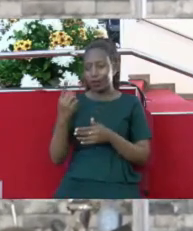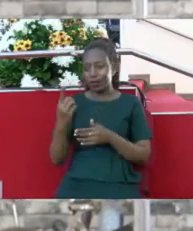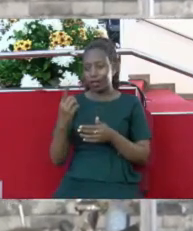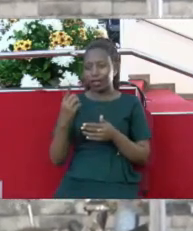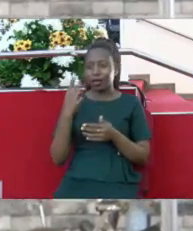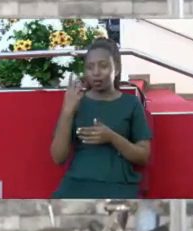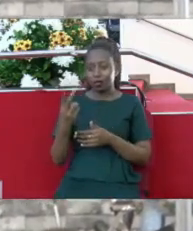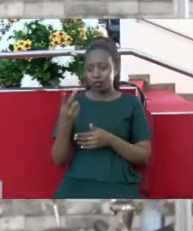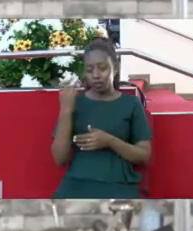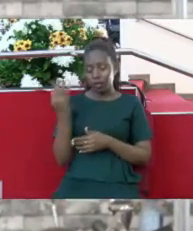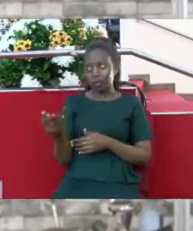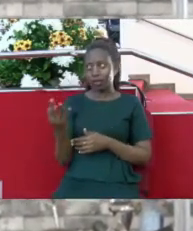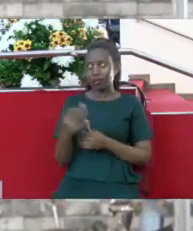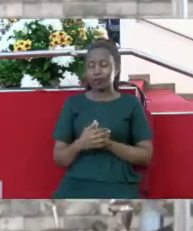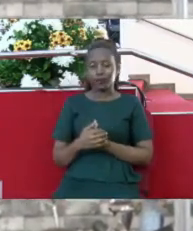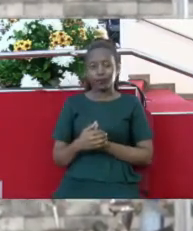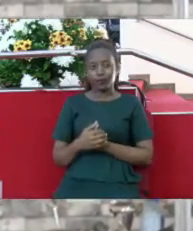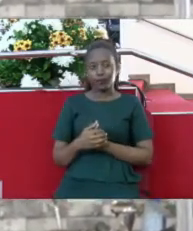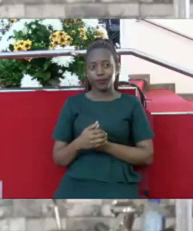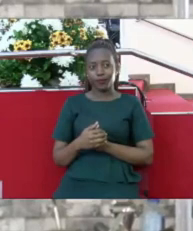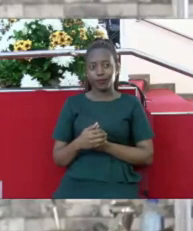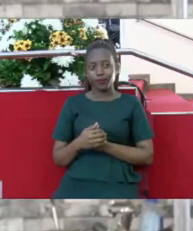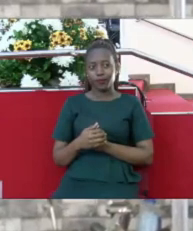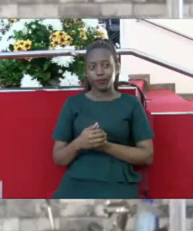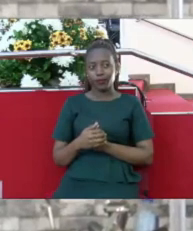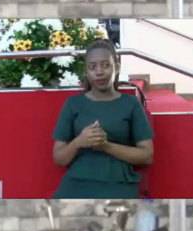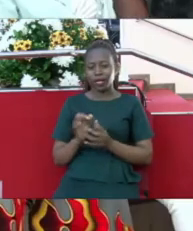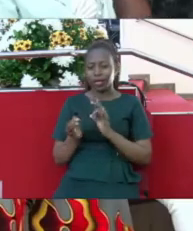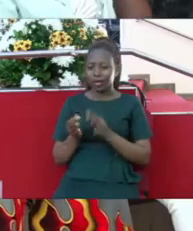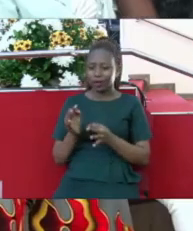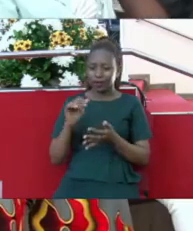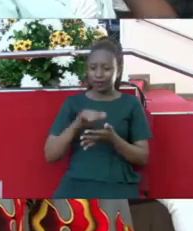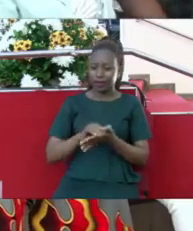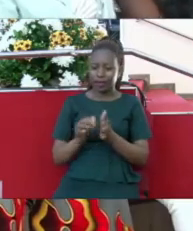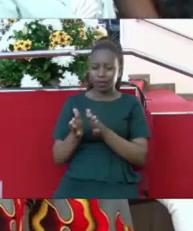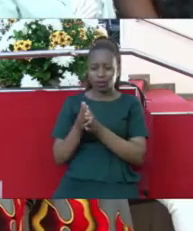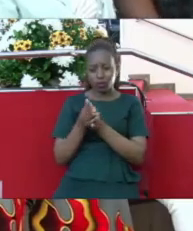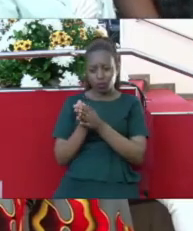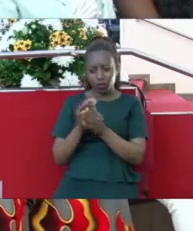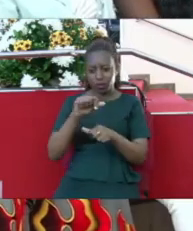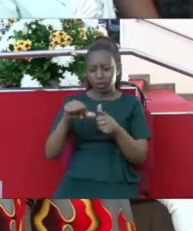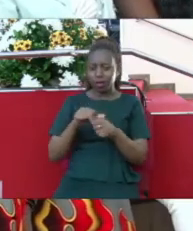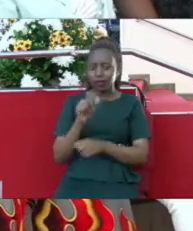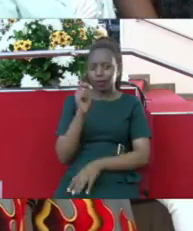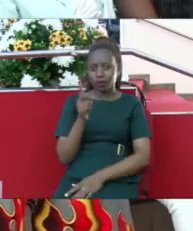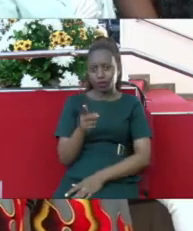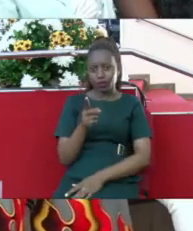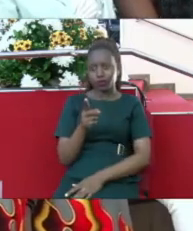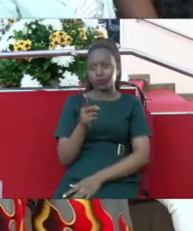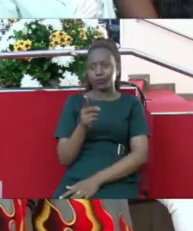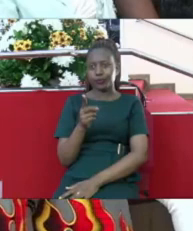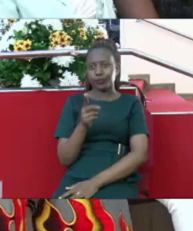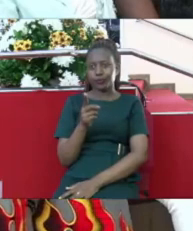had displayed right there, that describes me. Hiyo mambo ambayo tumeelezewa pale inasema ya kwamba hayo mambo